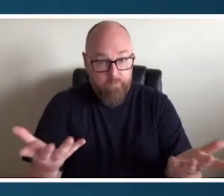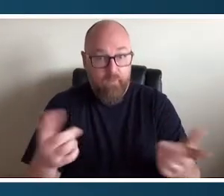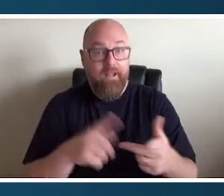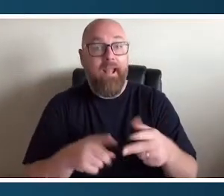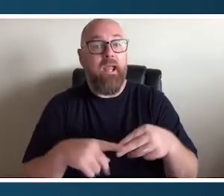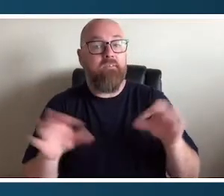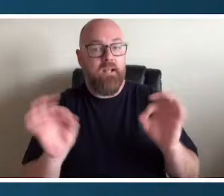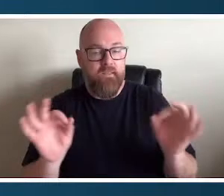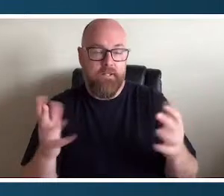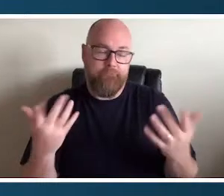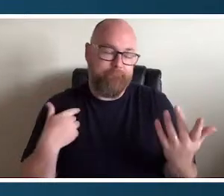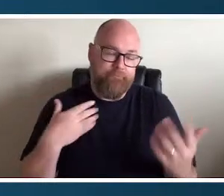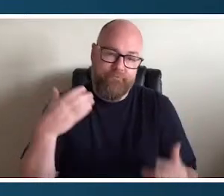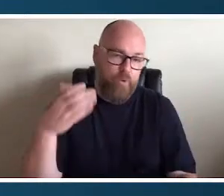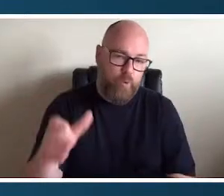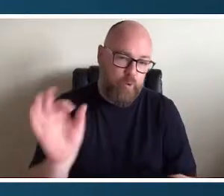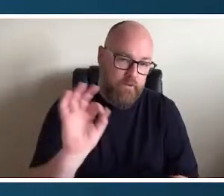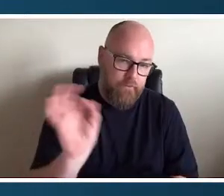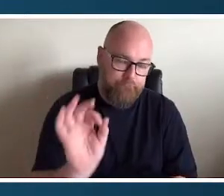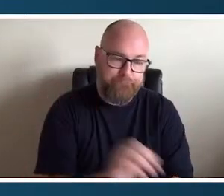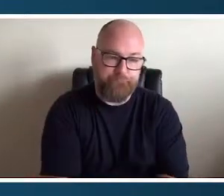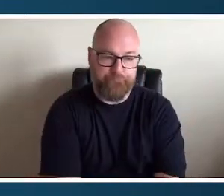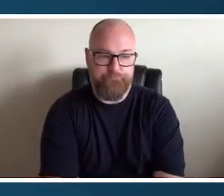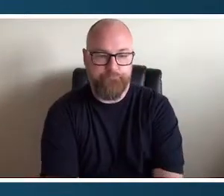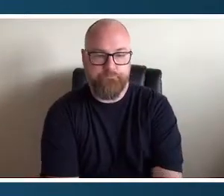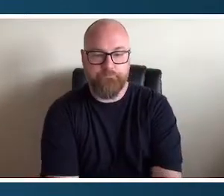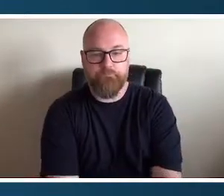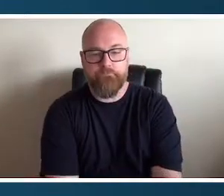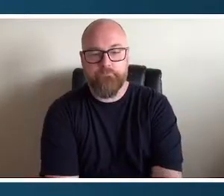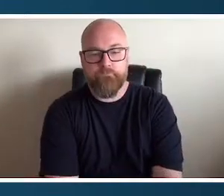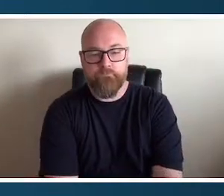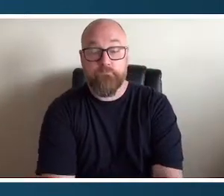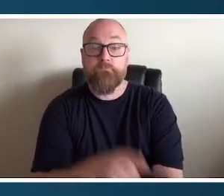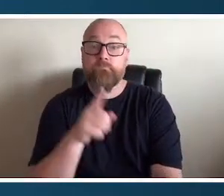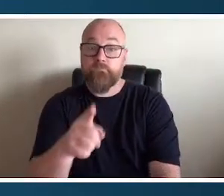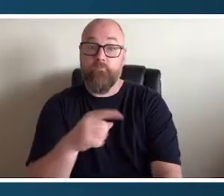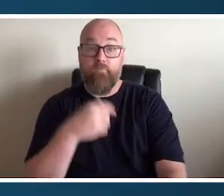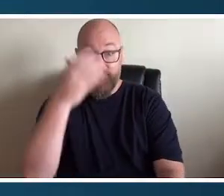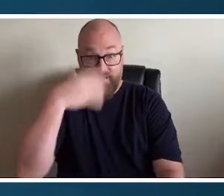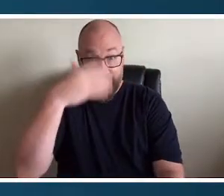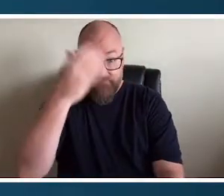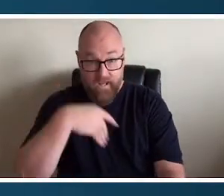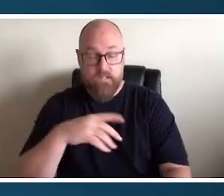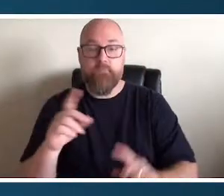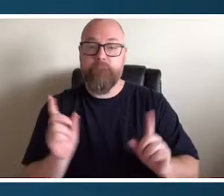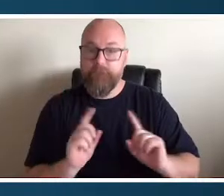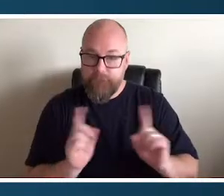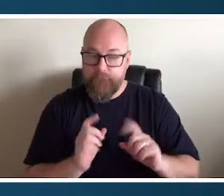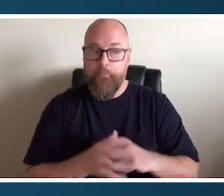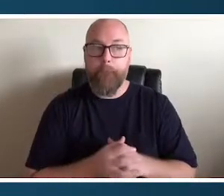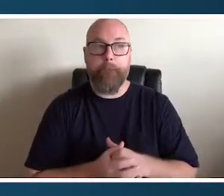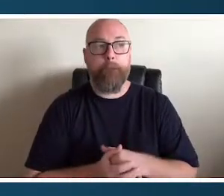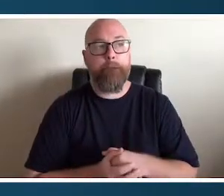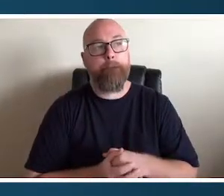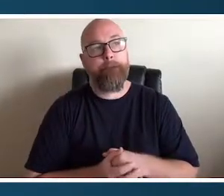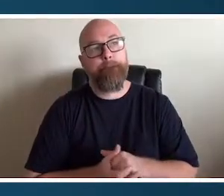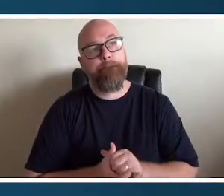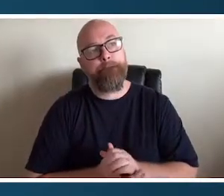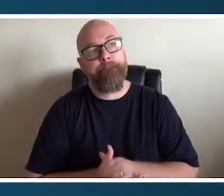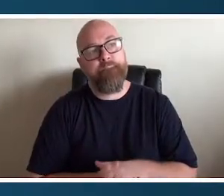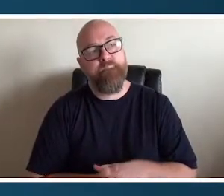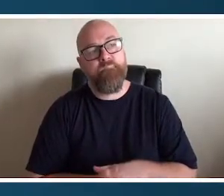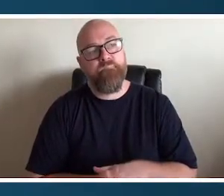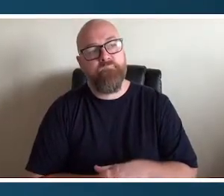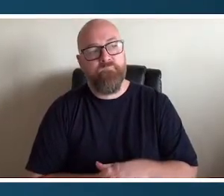okay. And as Brian mentioned earlier, the face-to-face part that we did in Tonga was done by the survey firm. Essentially, they